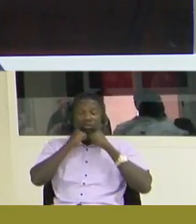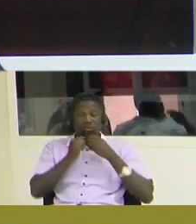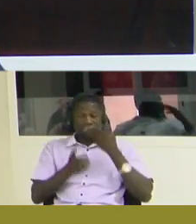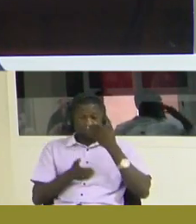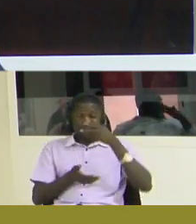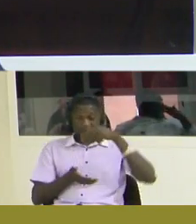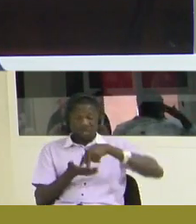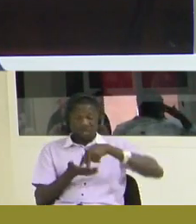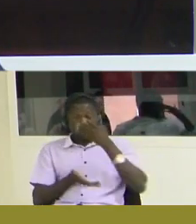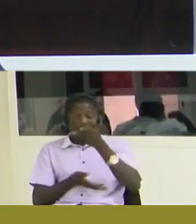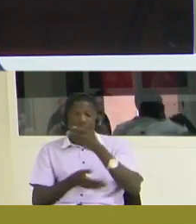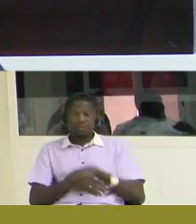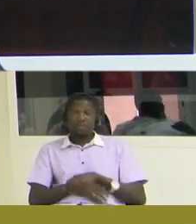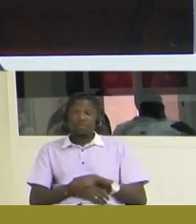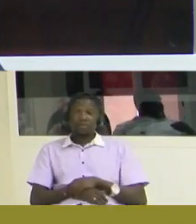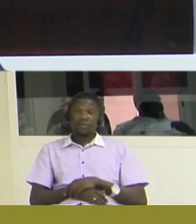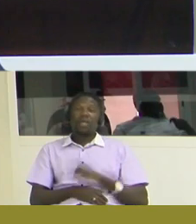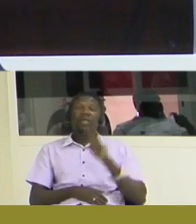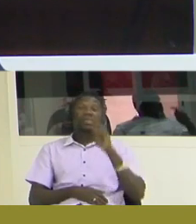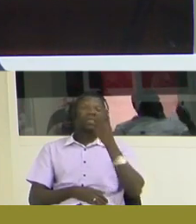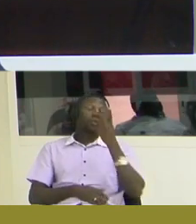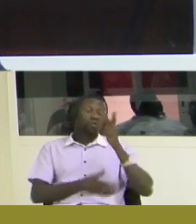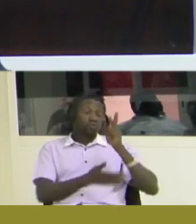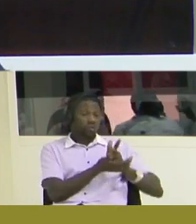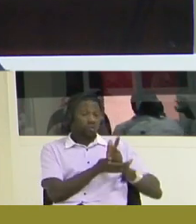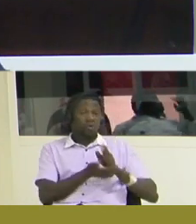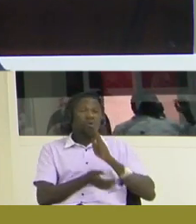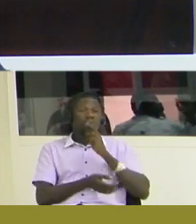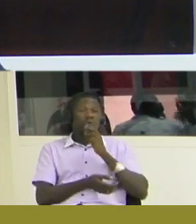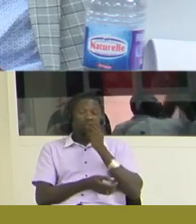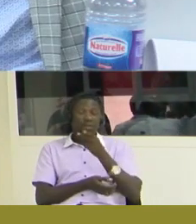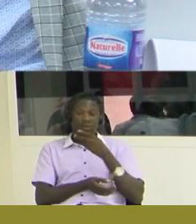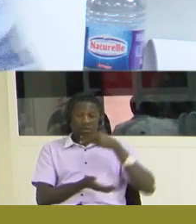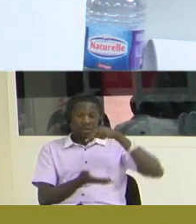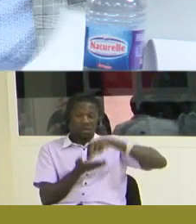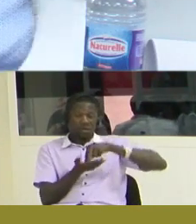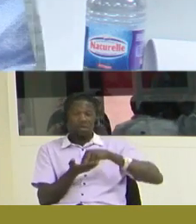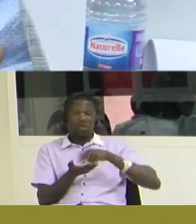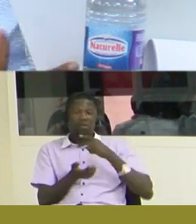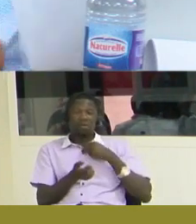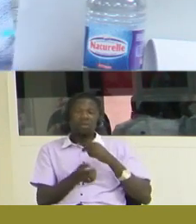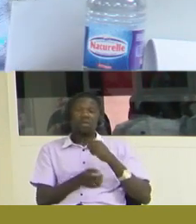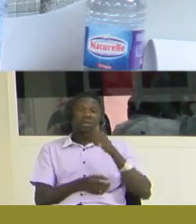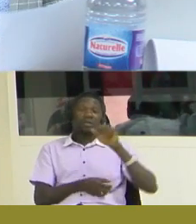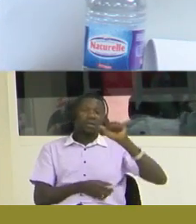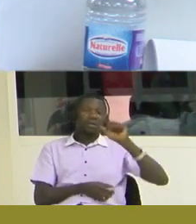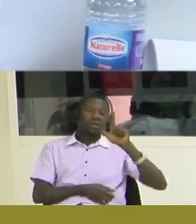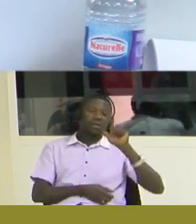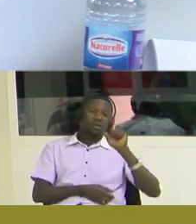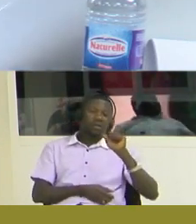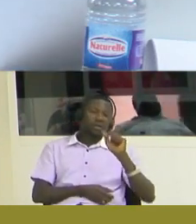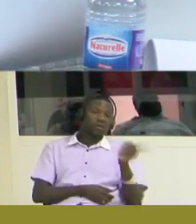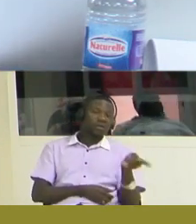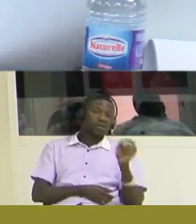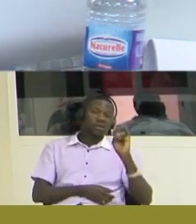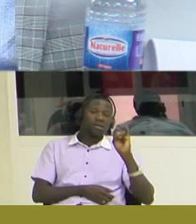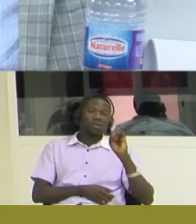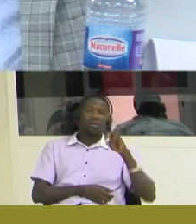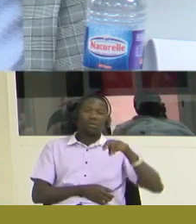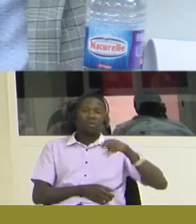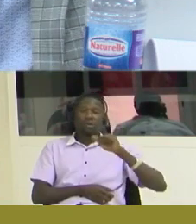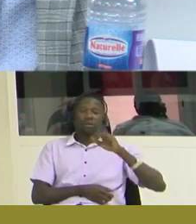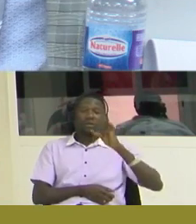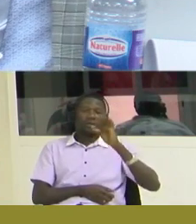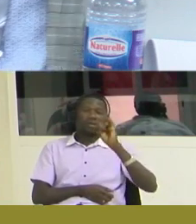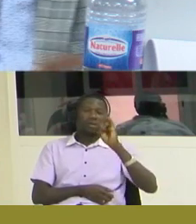that is a second witness who said you are present with a large American both witnesses say it was you and